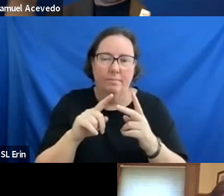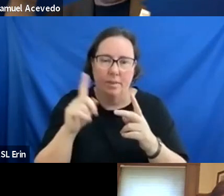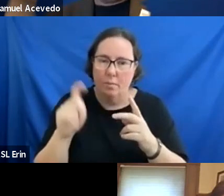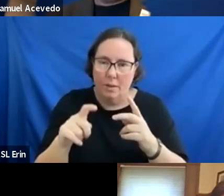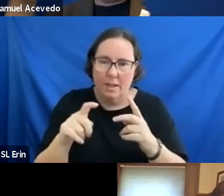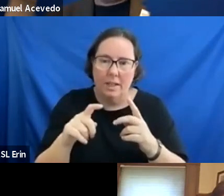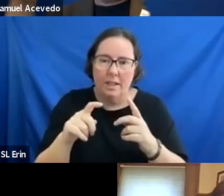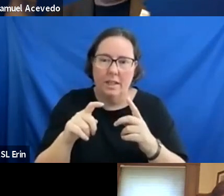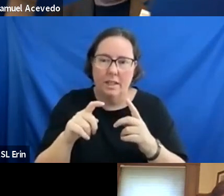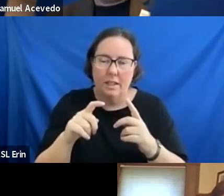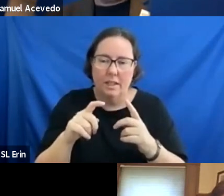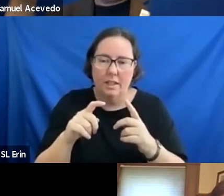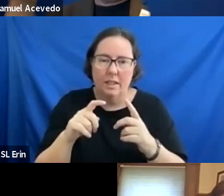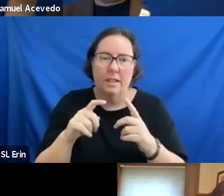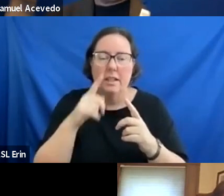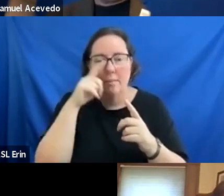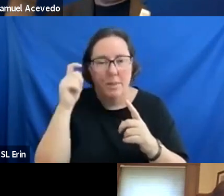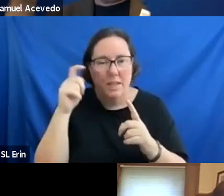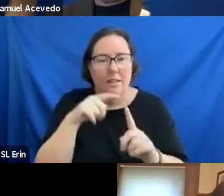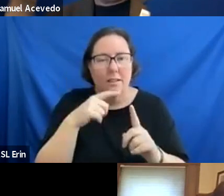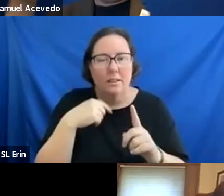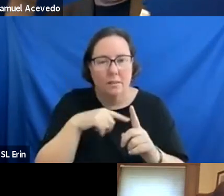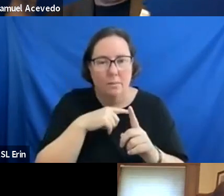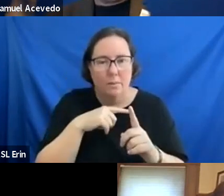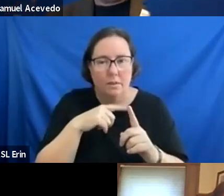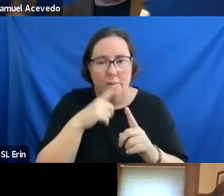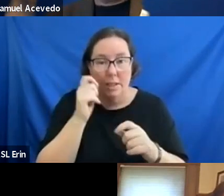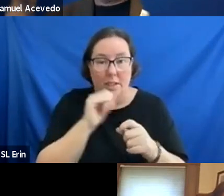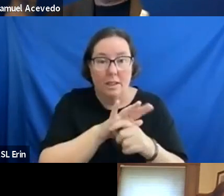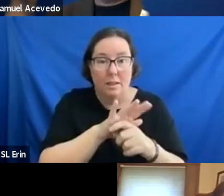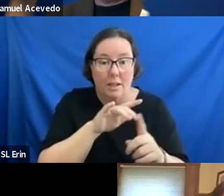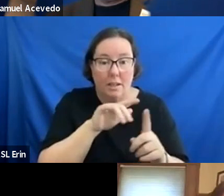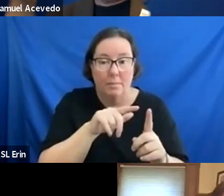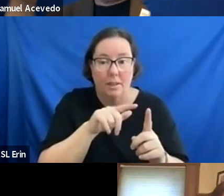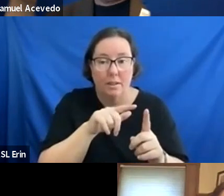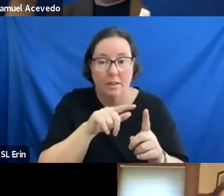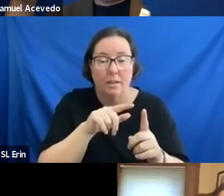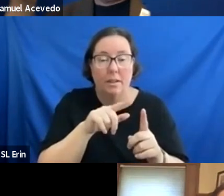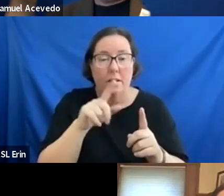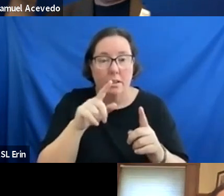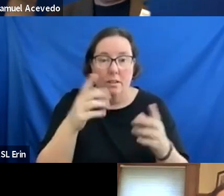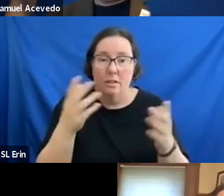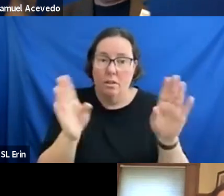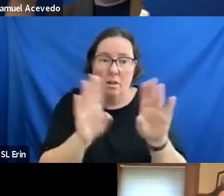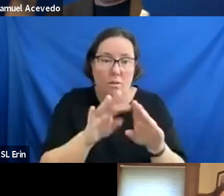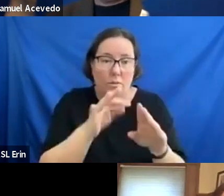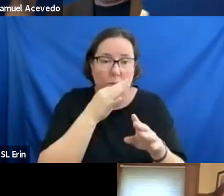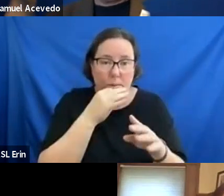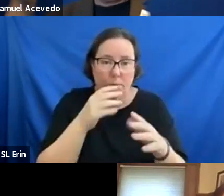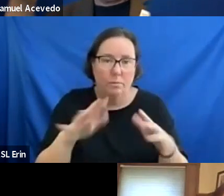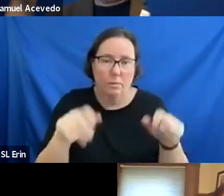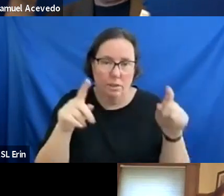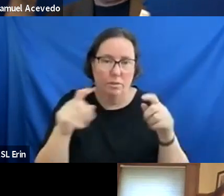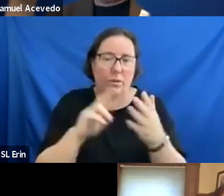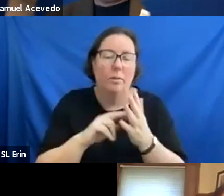to, so that way, because the pandemic is almost close, under control,